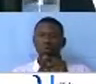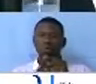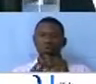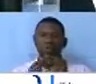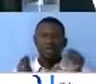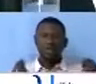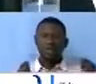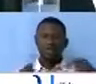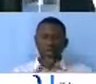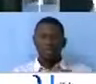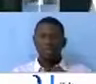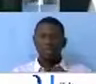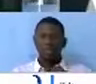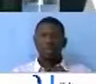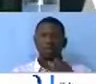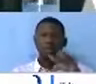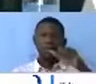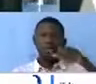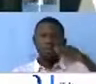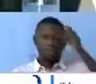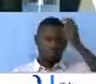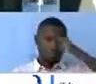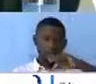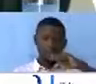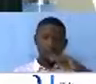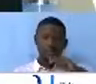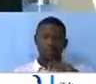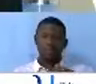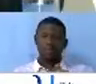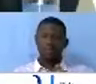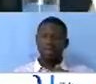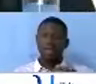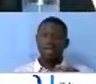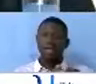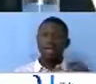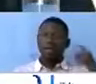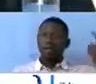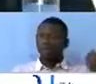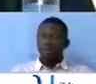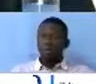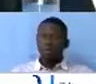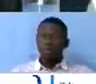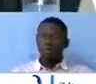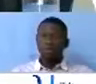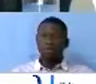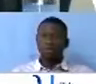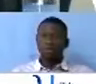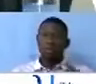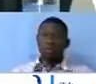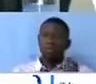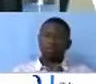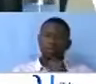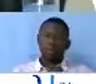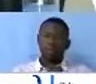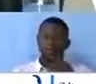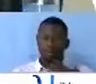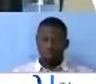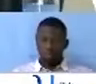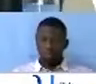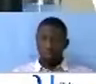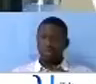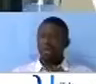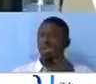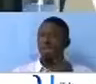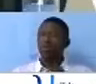police is assault causing grievous bodily harm. All police officers know that one. True or false?